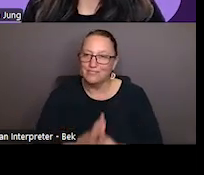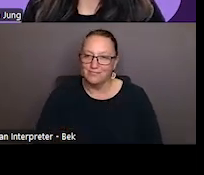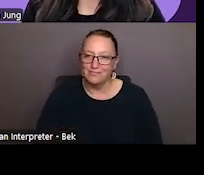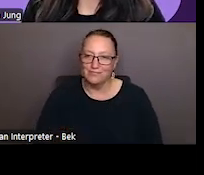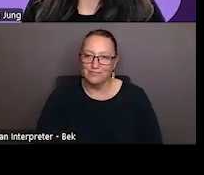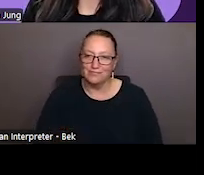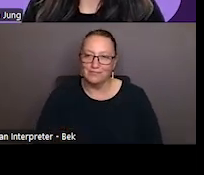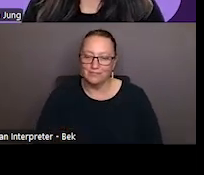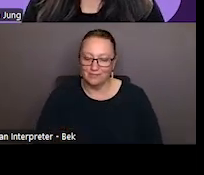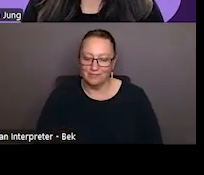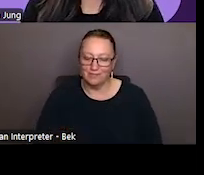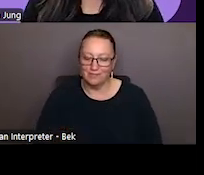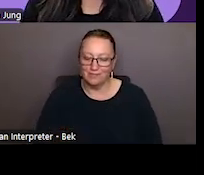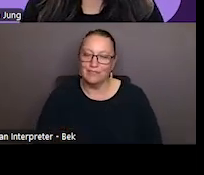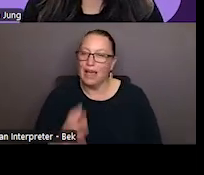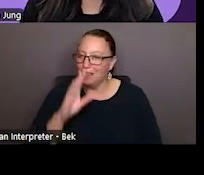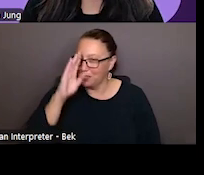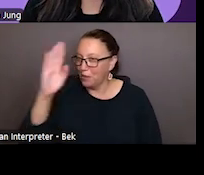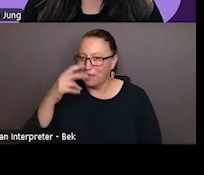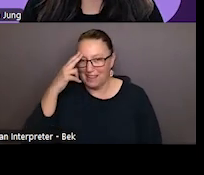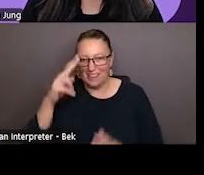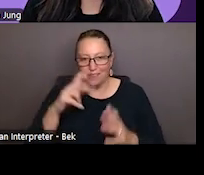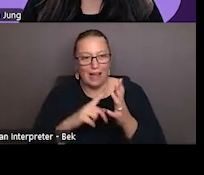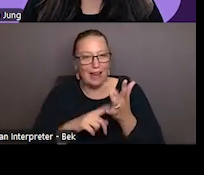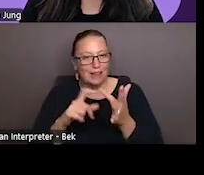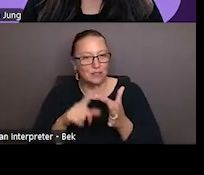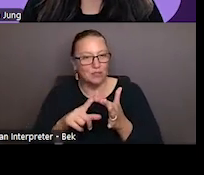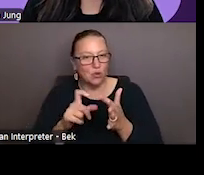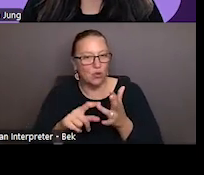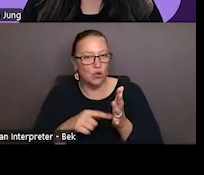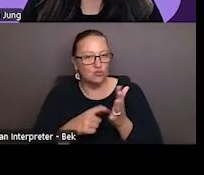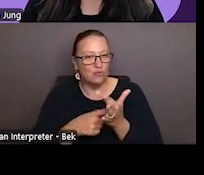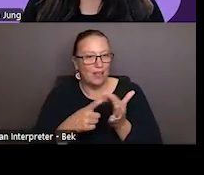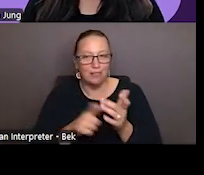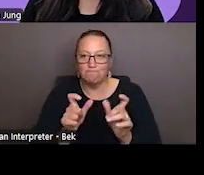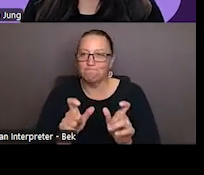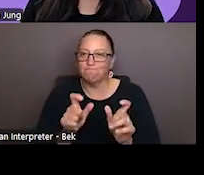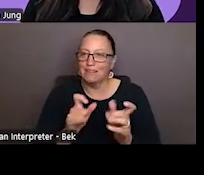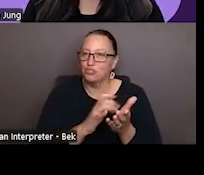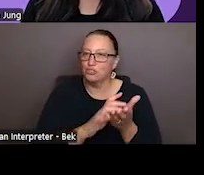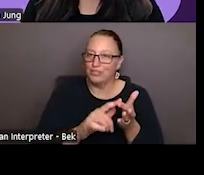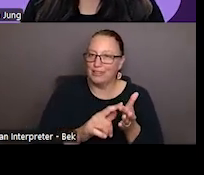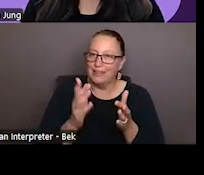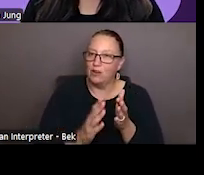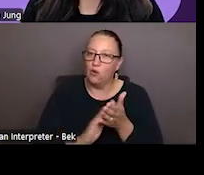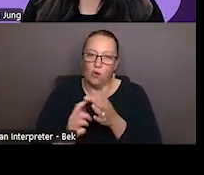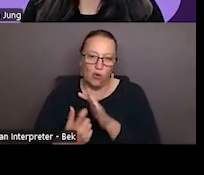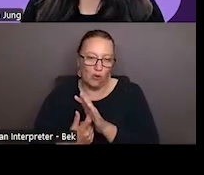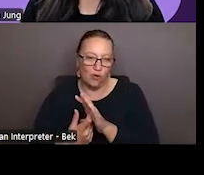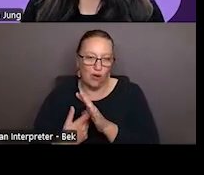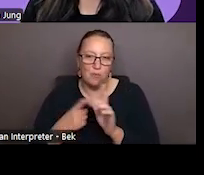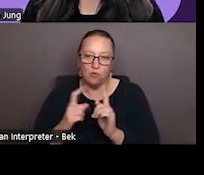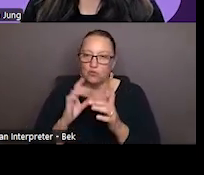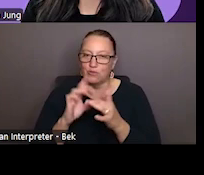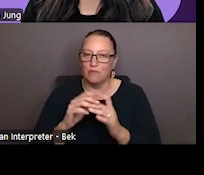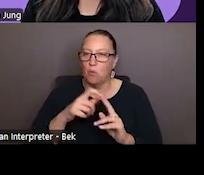Hi everyone, my name's Alice Cottrell. My pronouns are she, her, and I'm also joining from Wurundjeri country. I work in the international